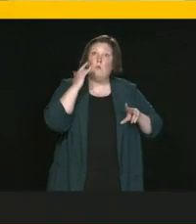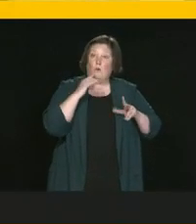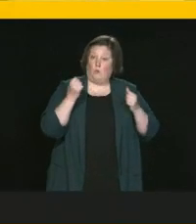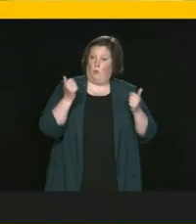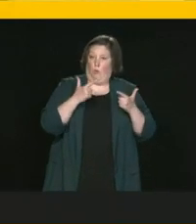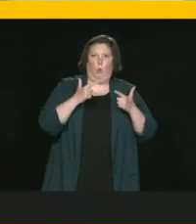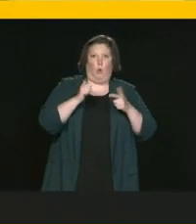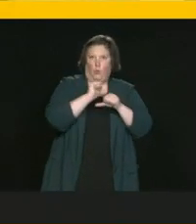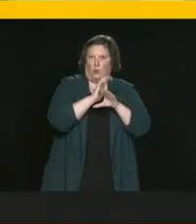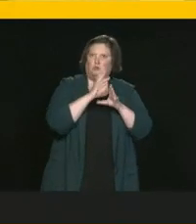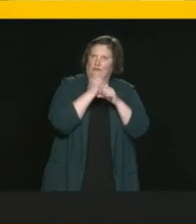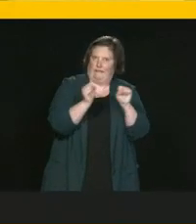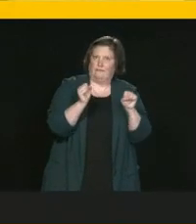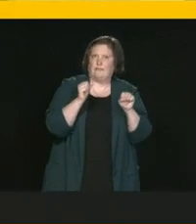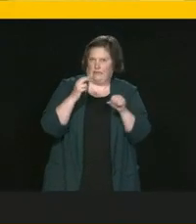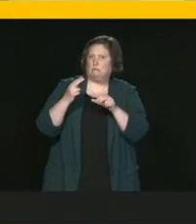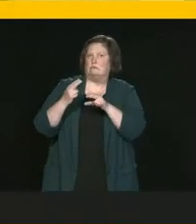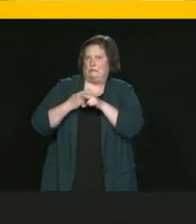workers.